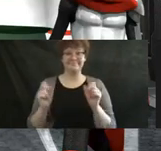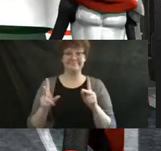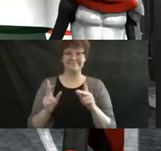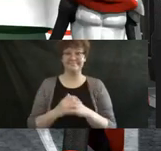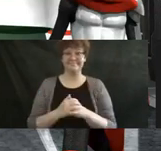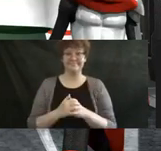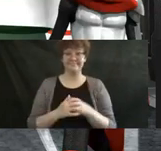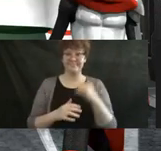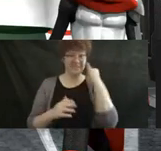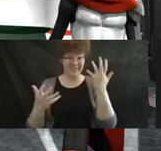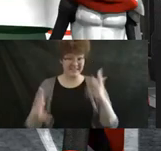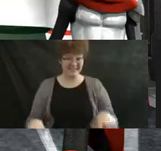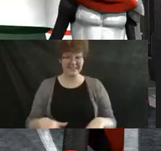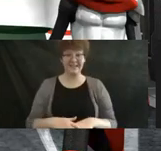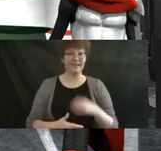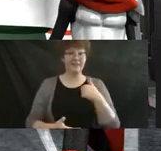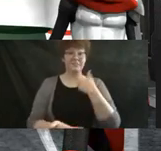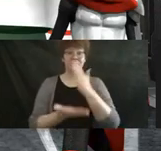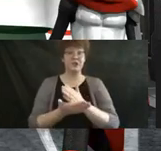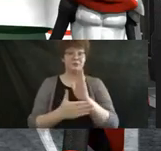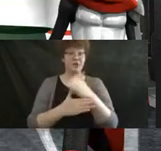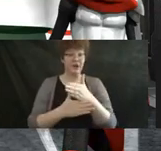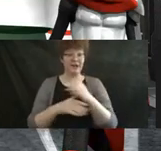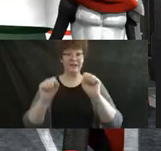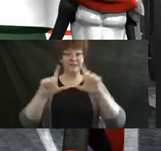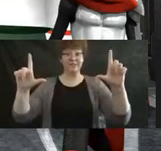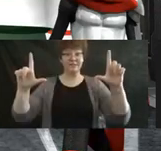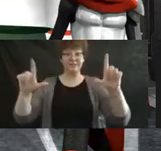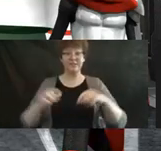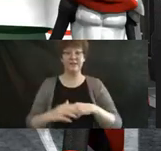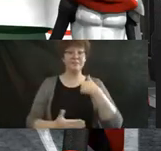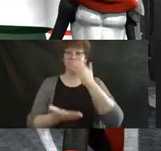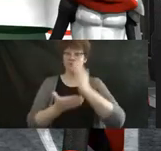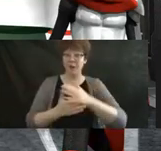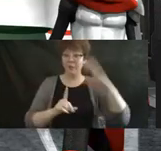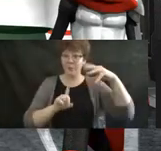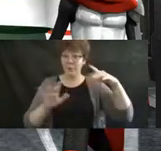if that's it, I'm going to stop sharing and I'm going to stop recording.